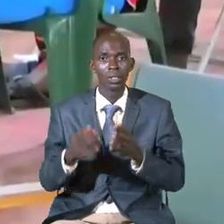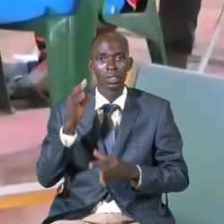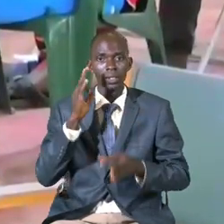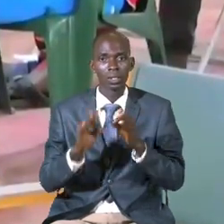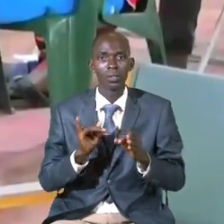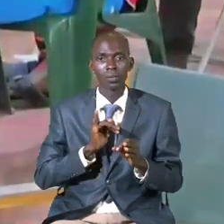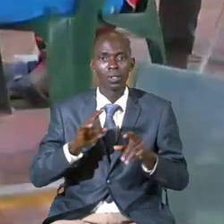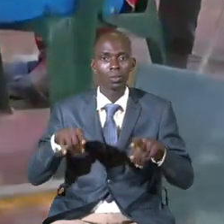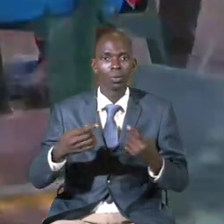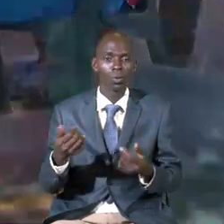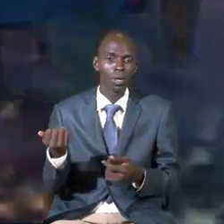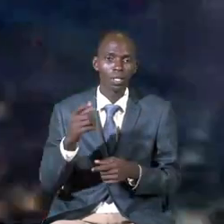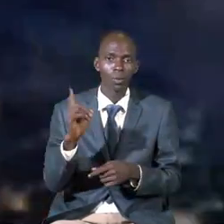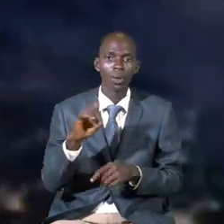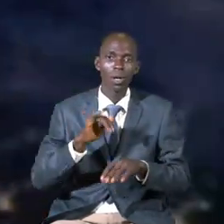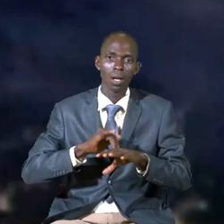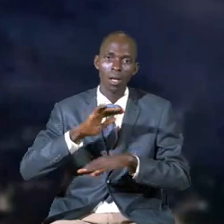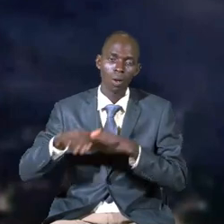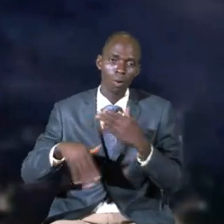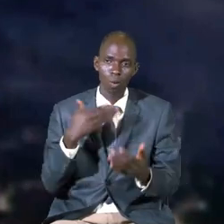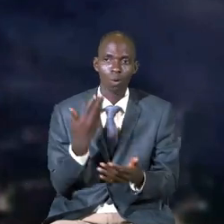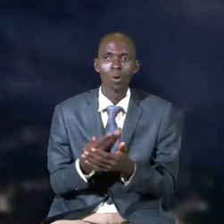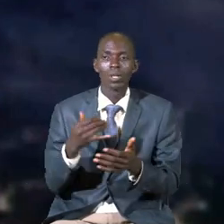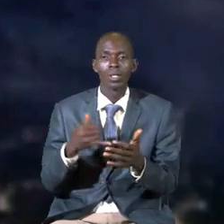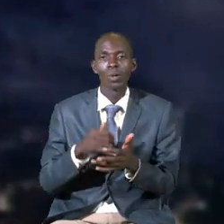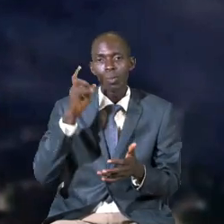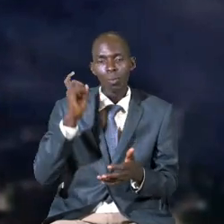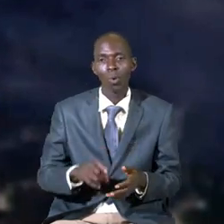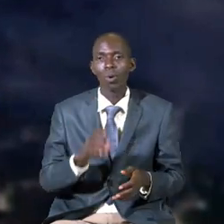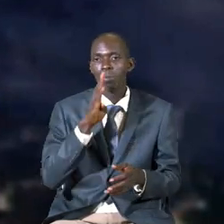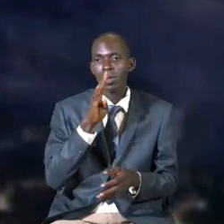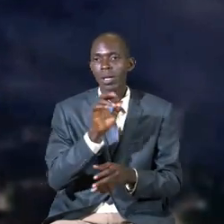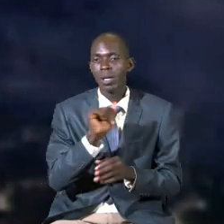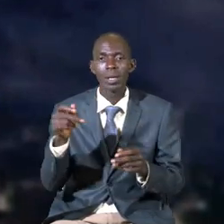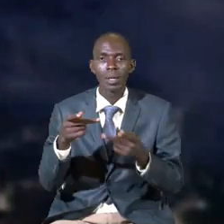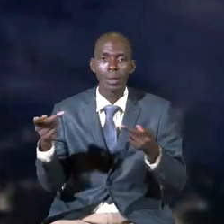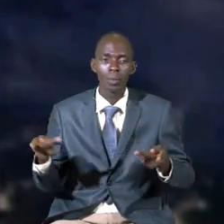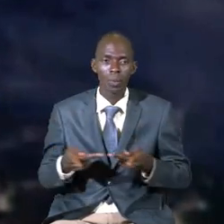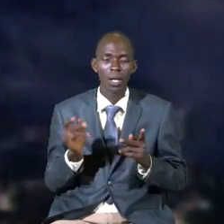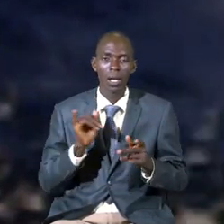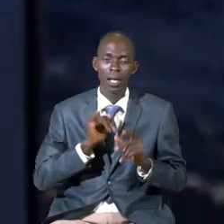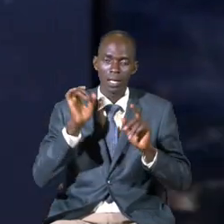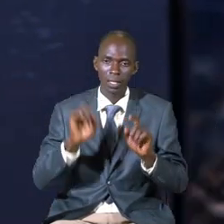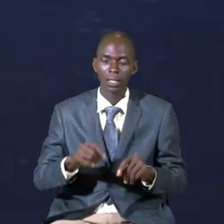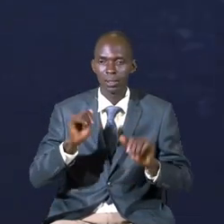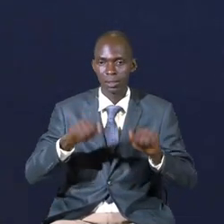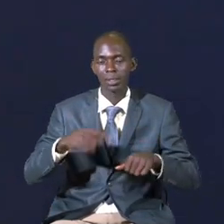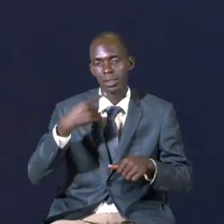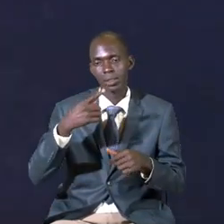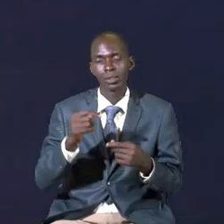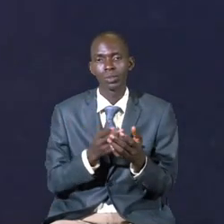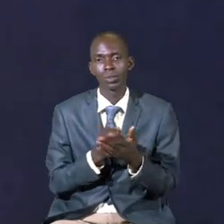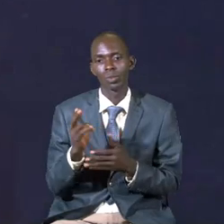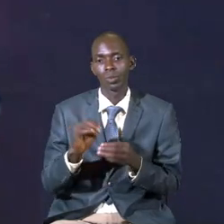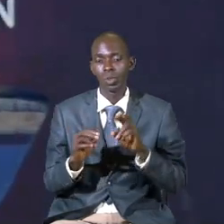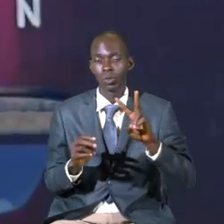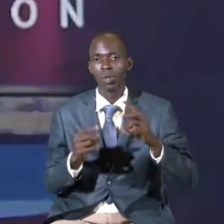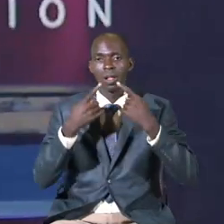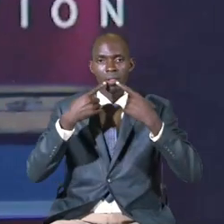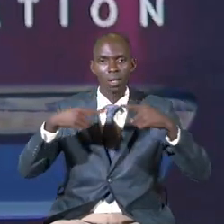anywhere at all it must be a place i can declare the truth number two declare